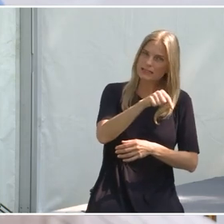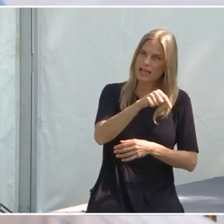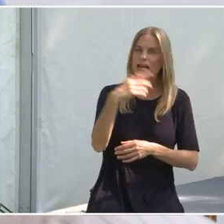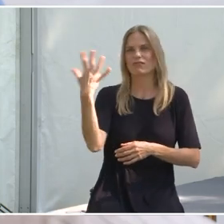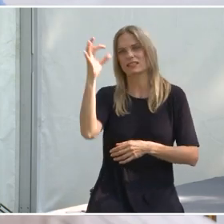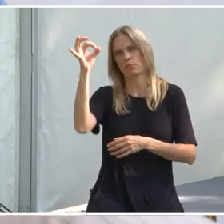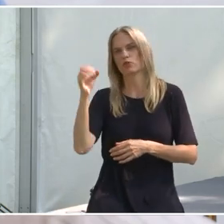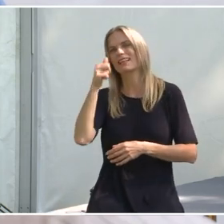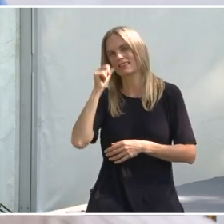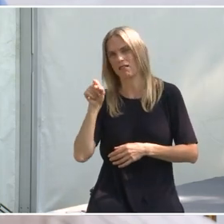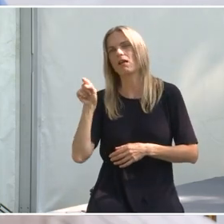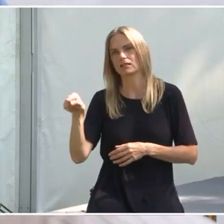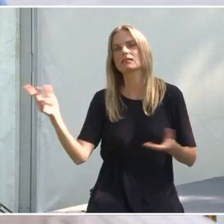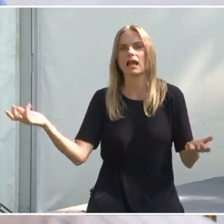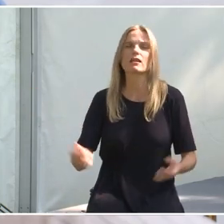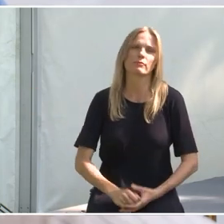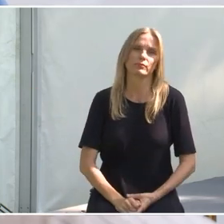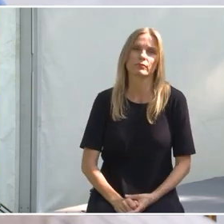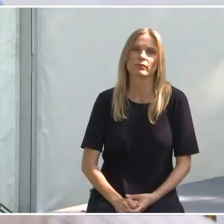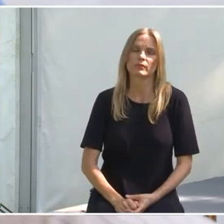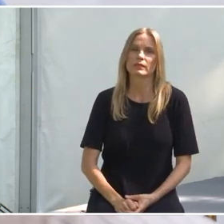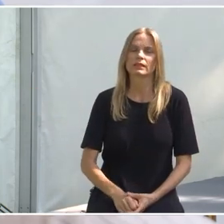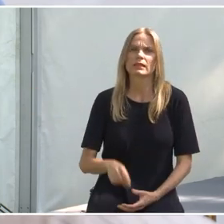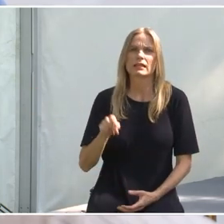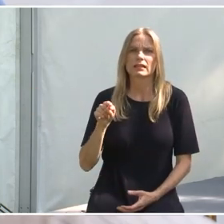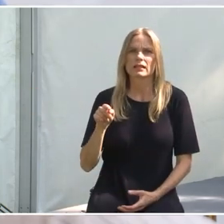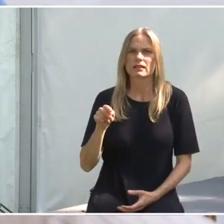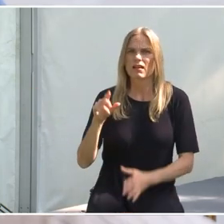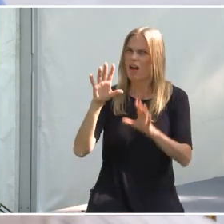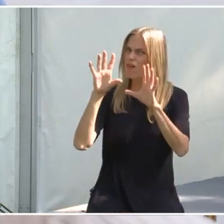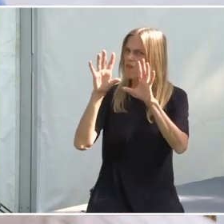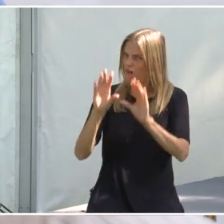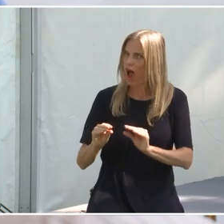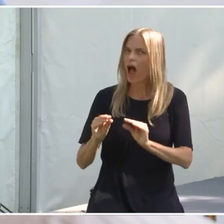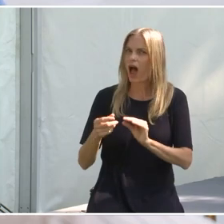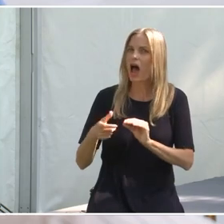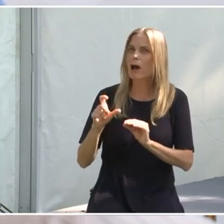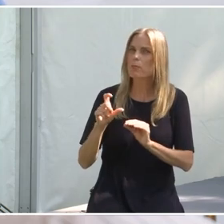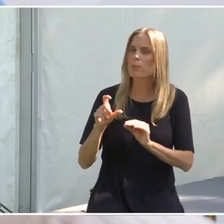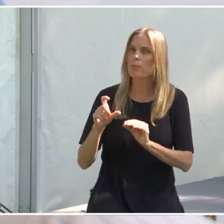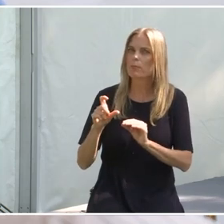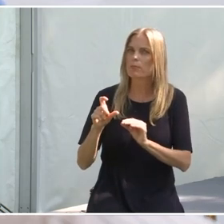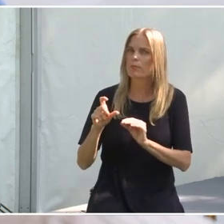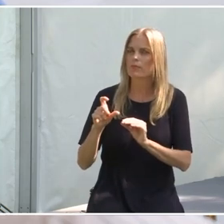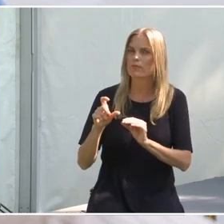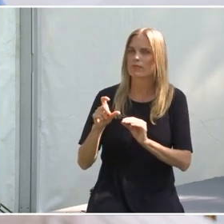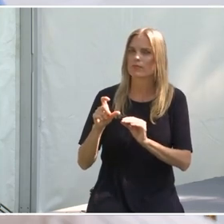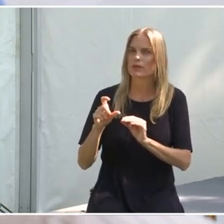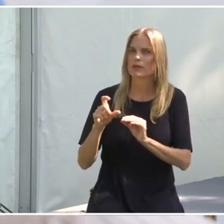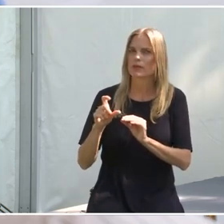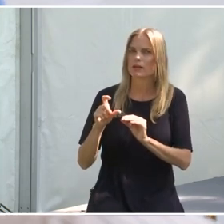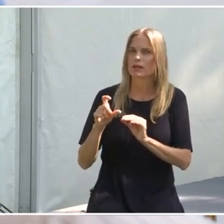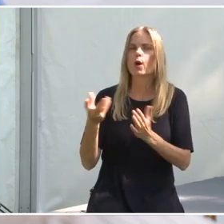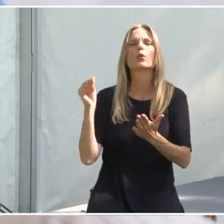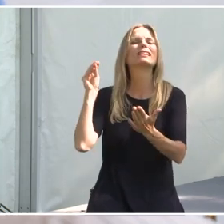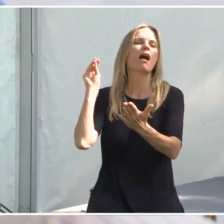women. Now, there's a lot less of them actually have a specific